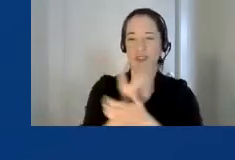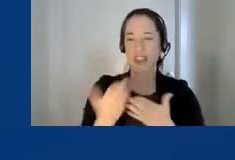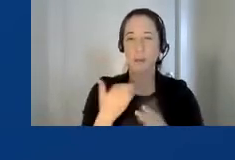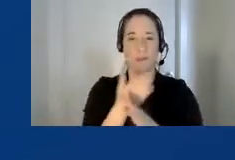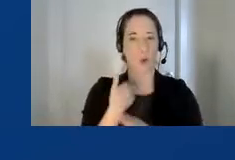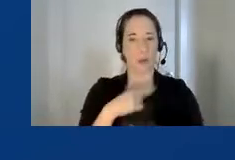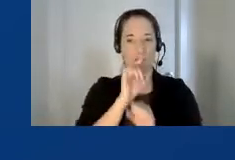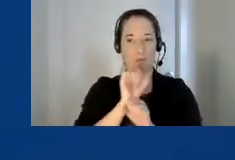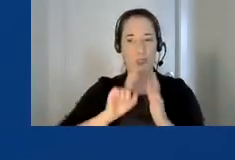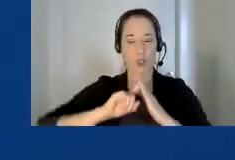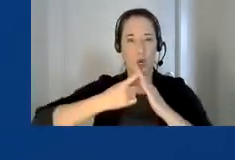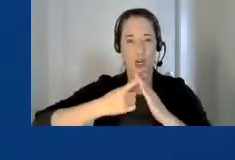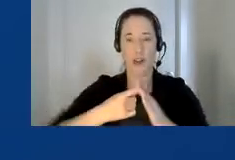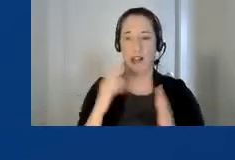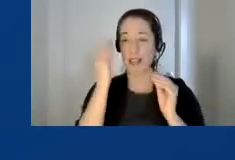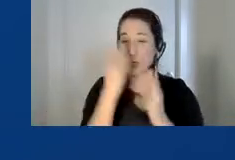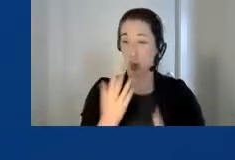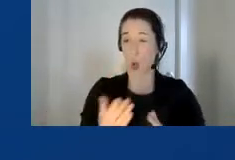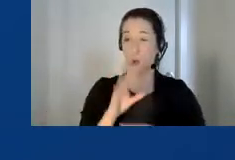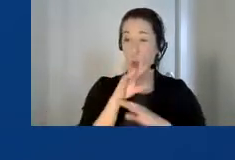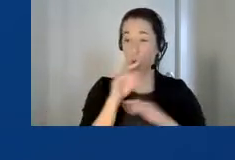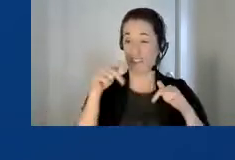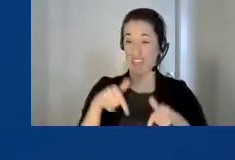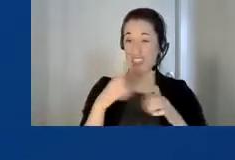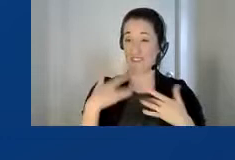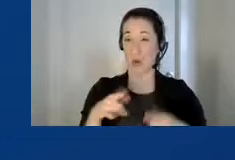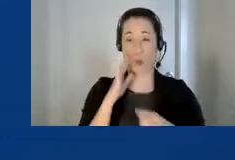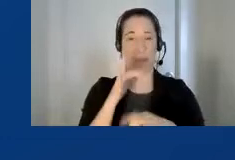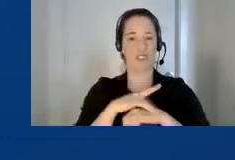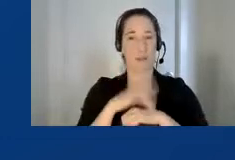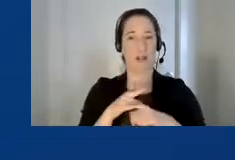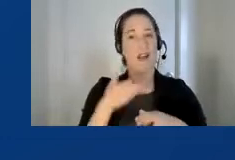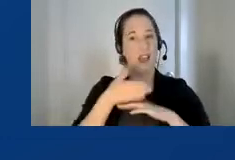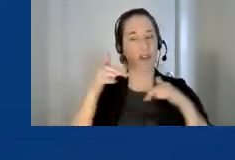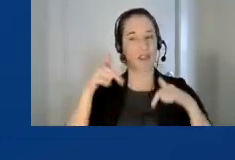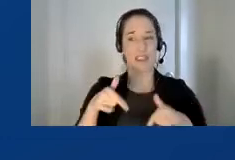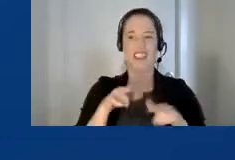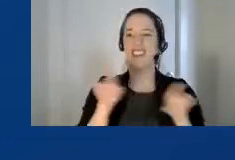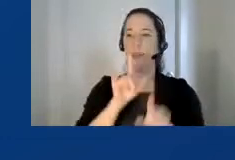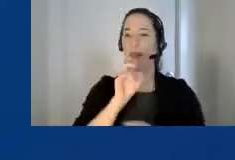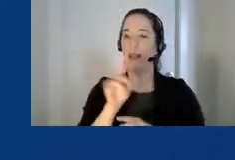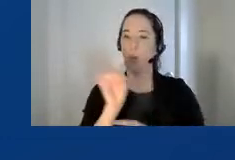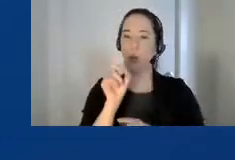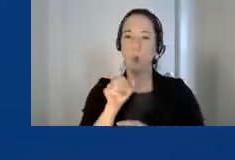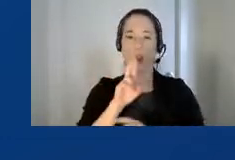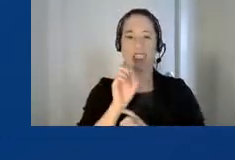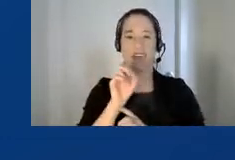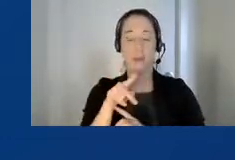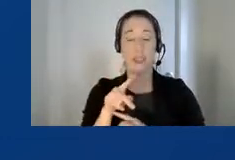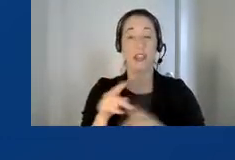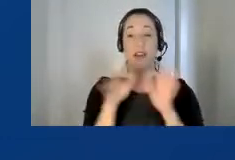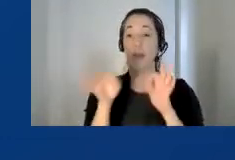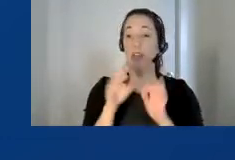started and let you know that a recording of this event will be available afterward at the same link where you RSVP'd. Captions and